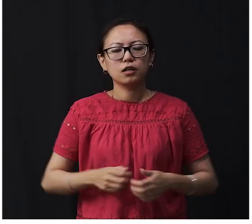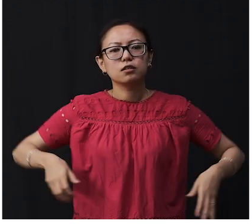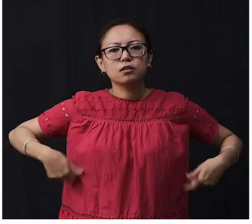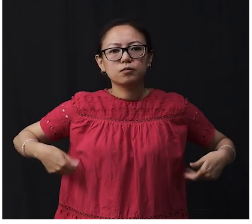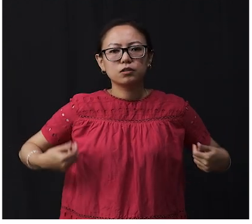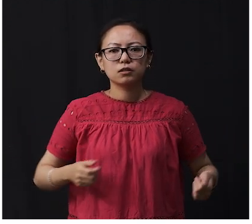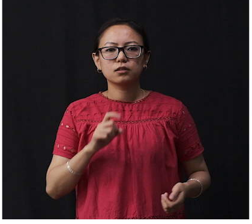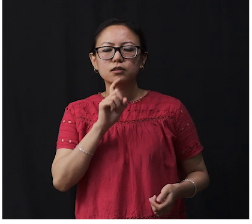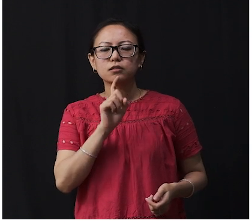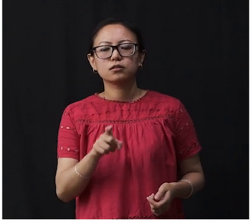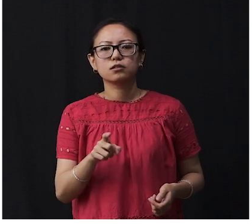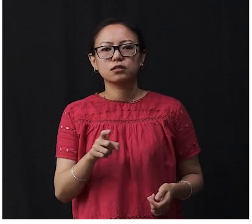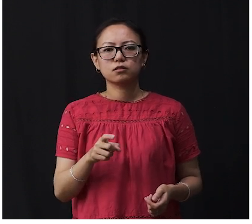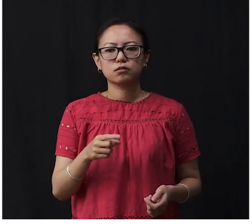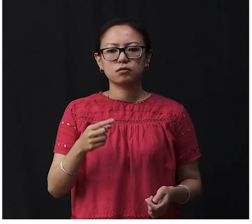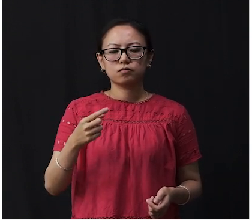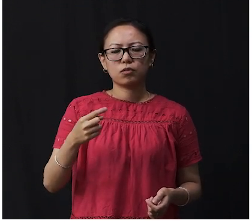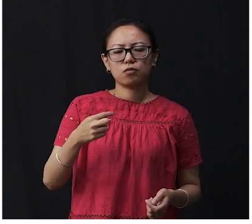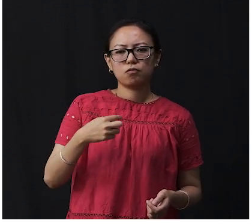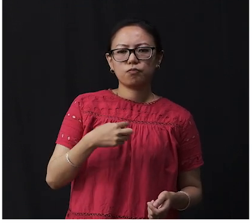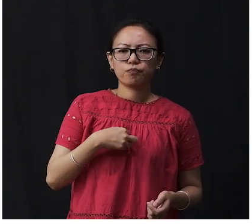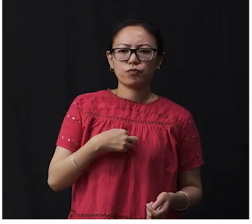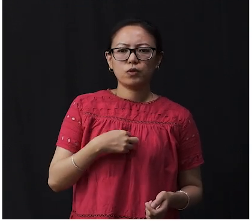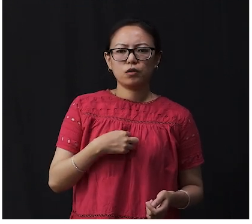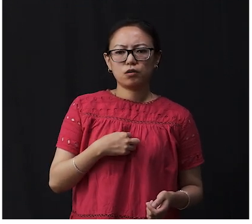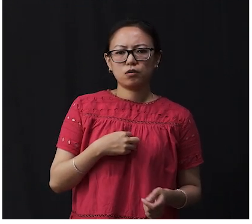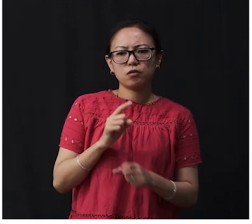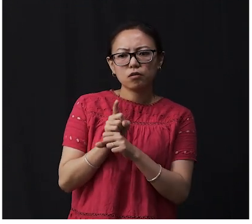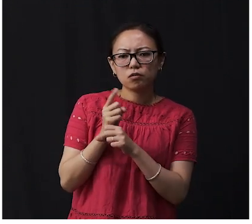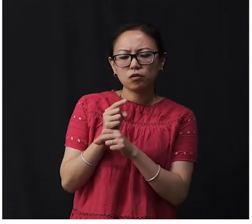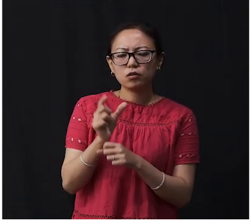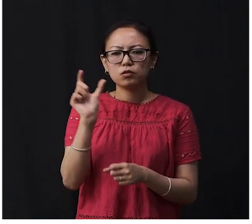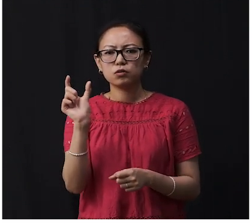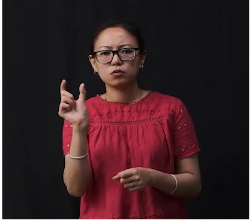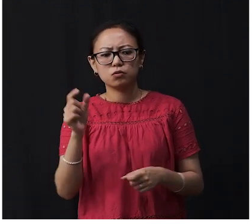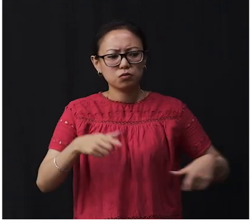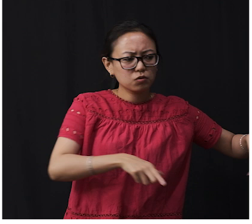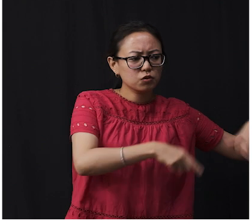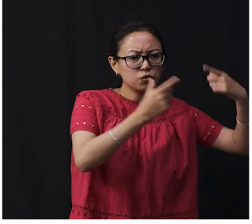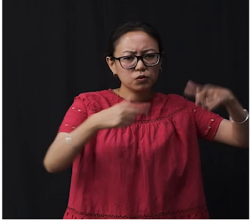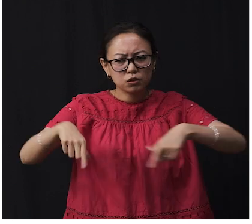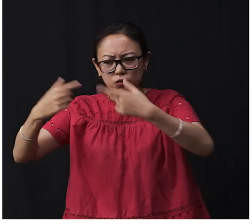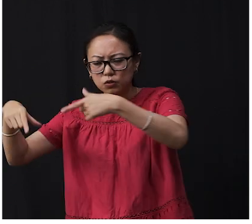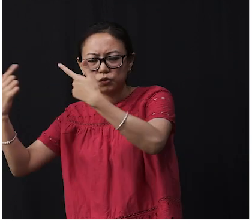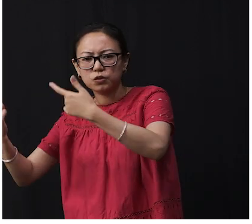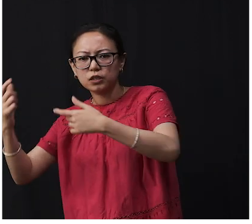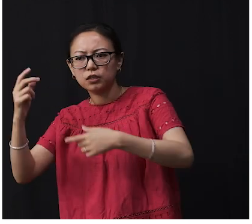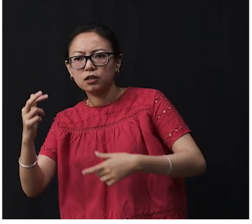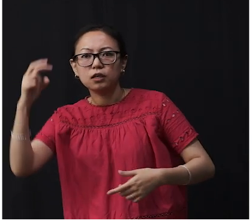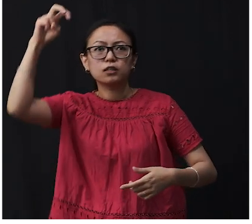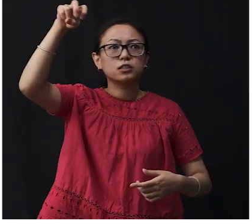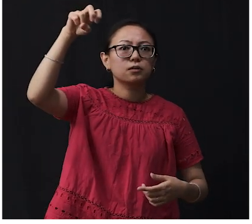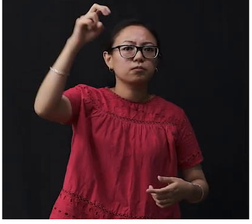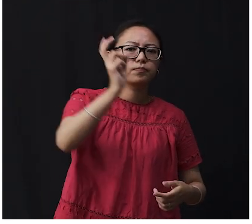mine. And chattered means to make a monkey sound. So the monkey said that I shall use my tail